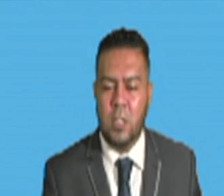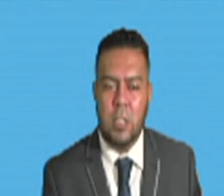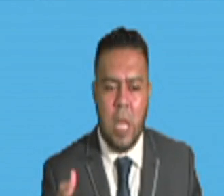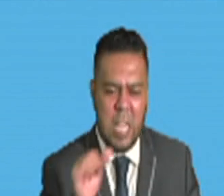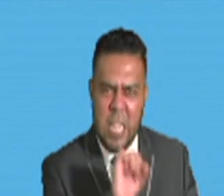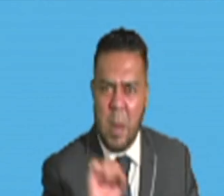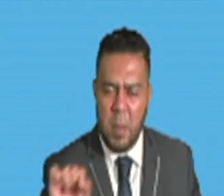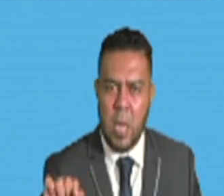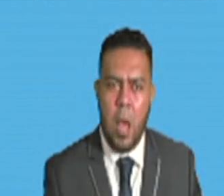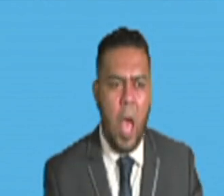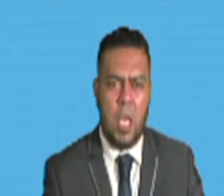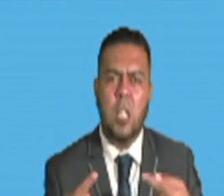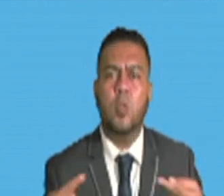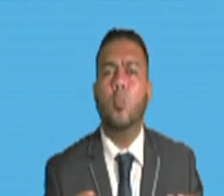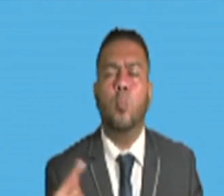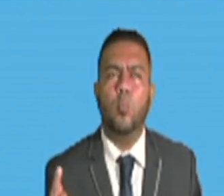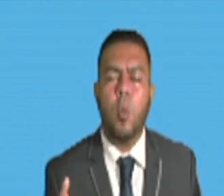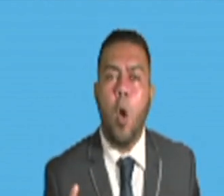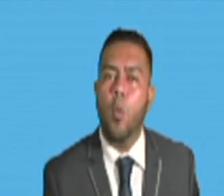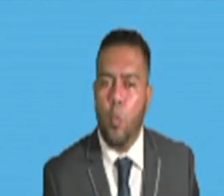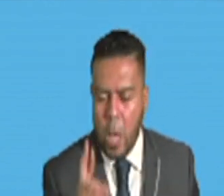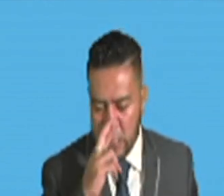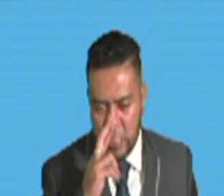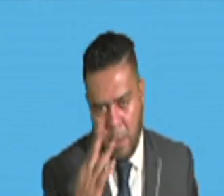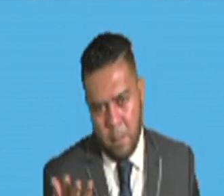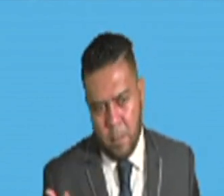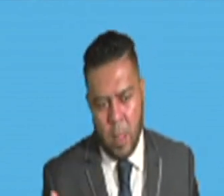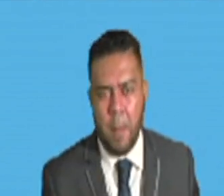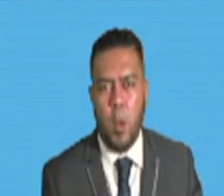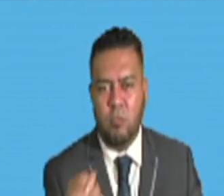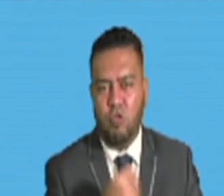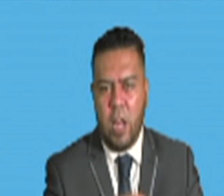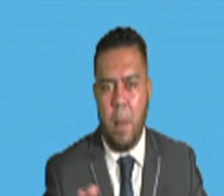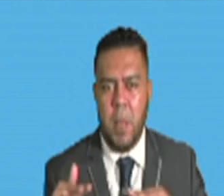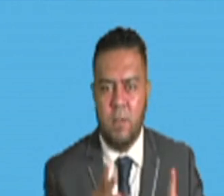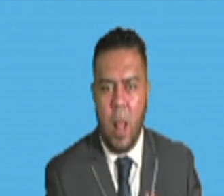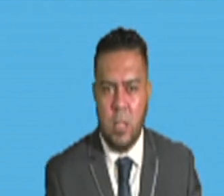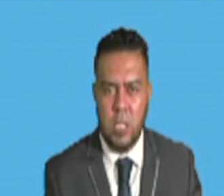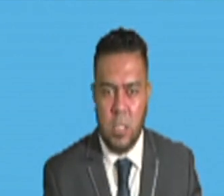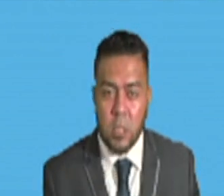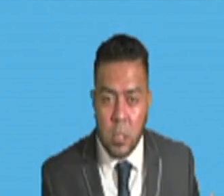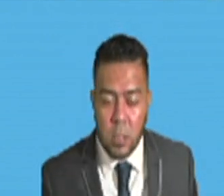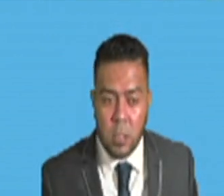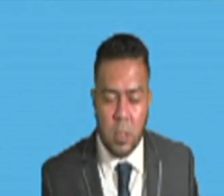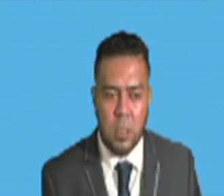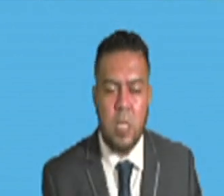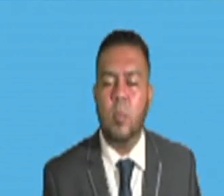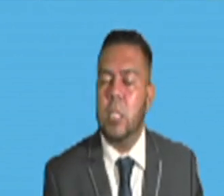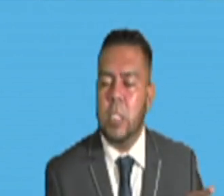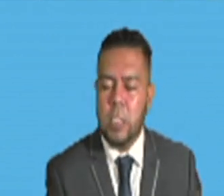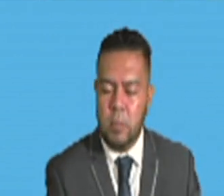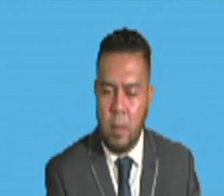statement against racism. He does not want to make a statement against gender-based violence because simply it was